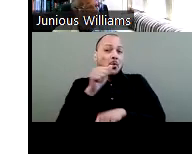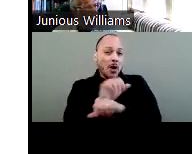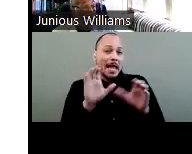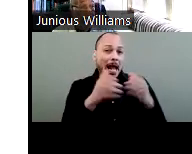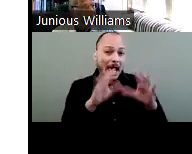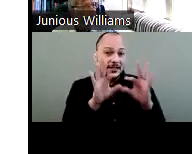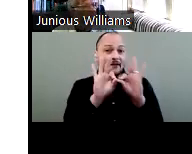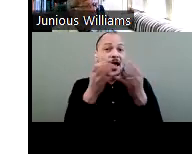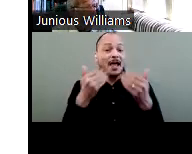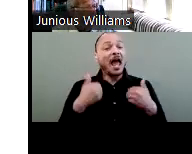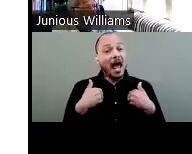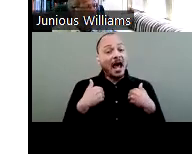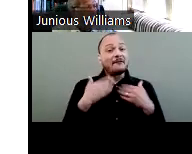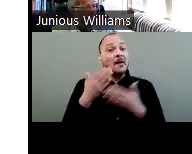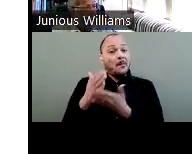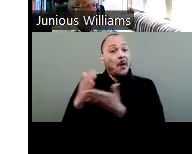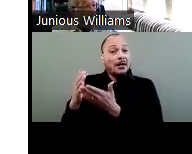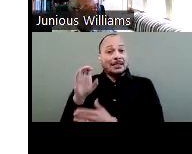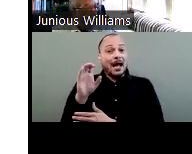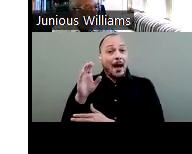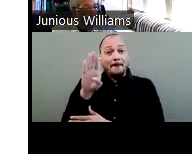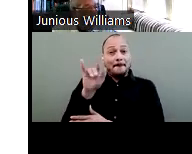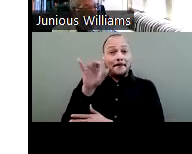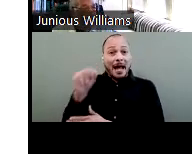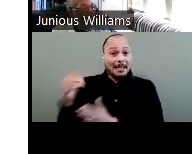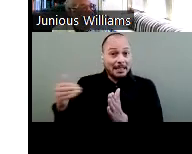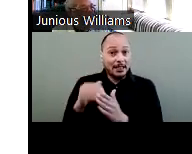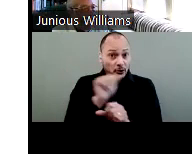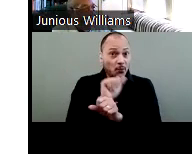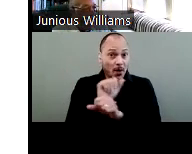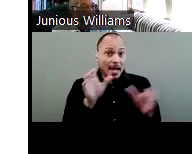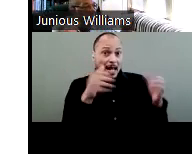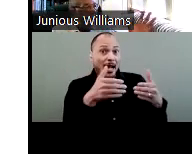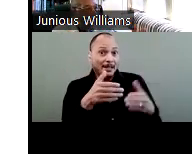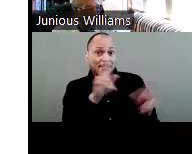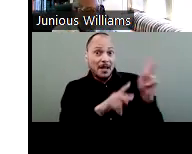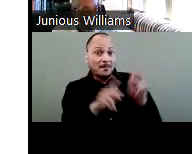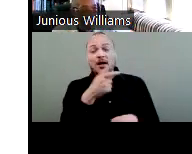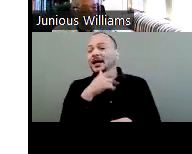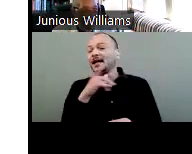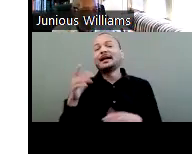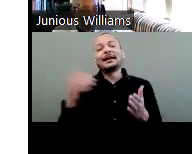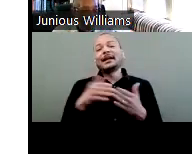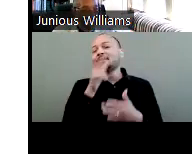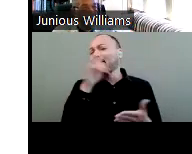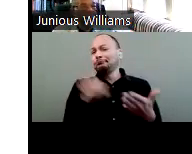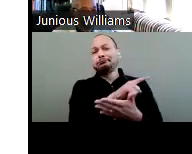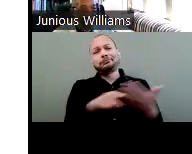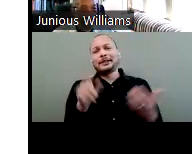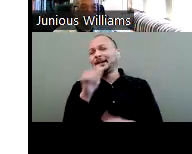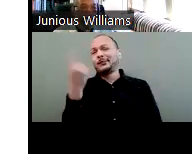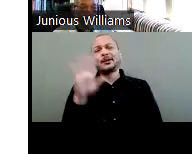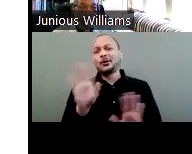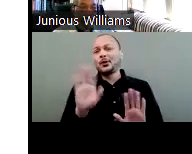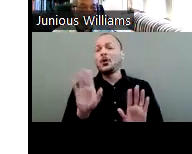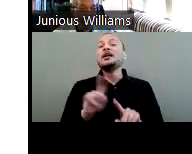having elements of bias against working class folks. So again, this is not to castigate anybody. It's just saying you need to put